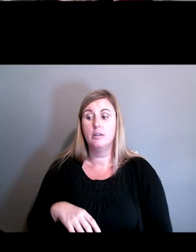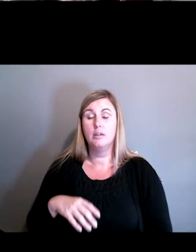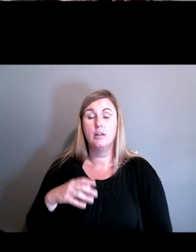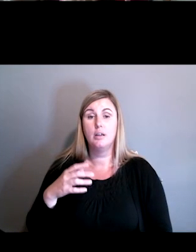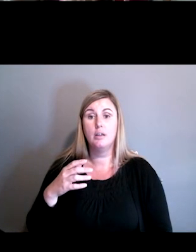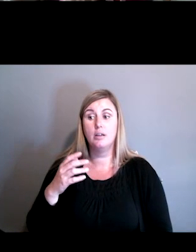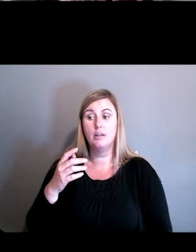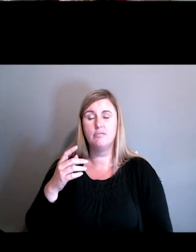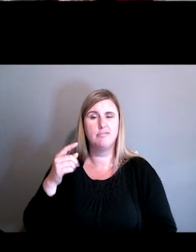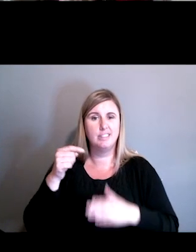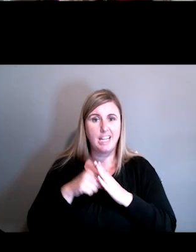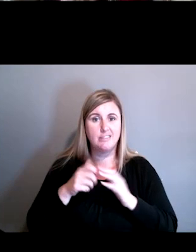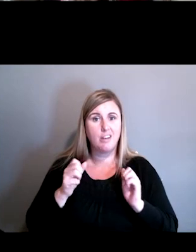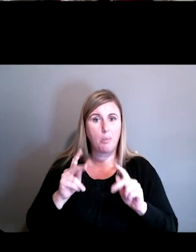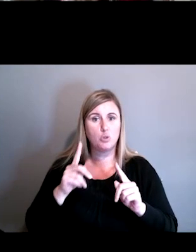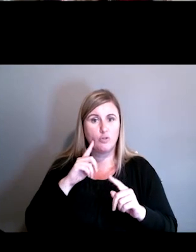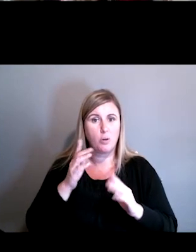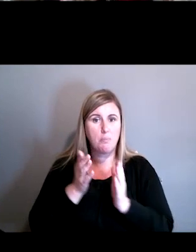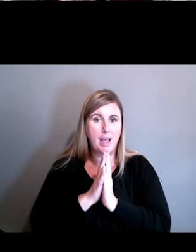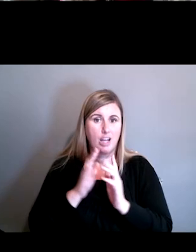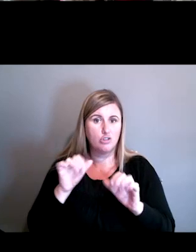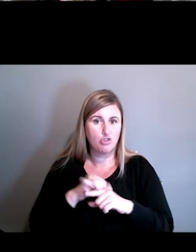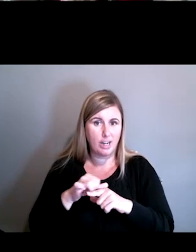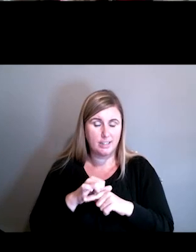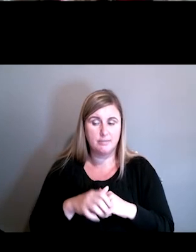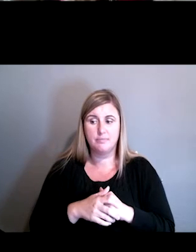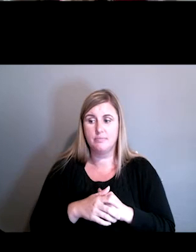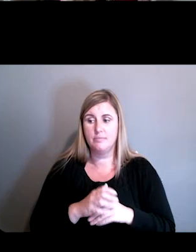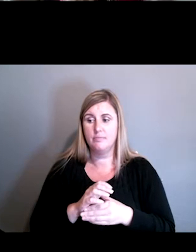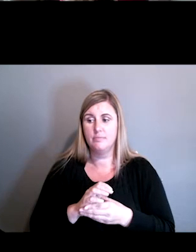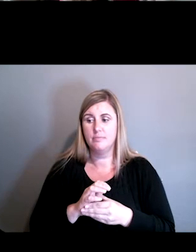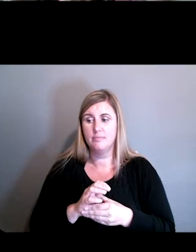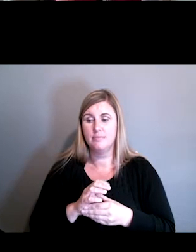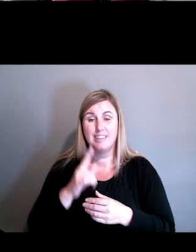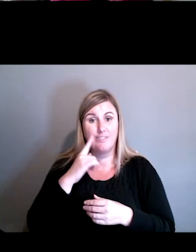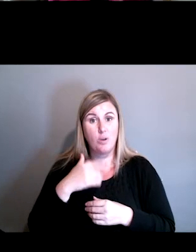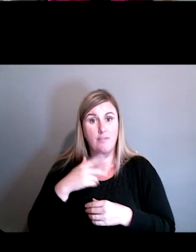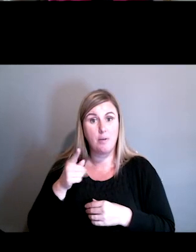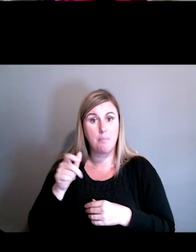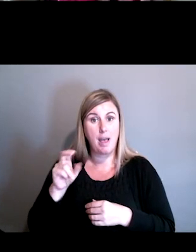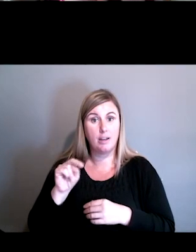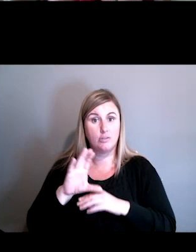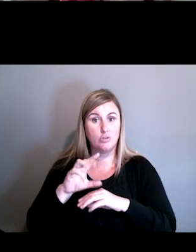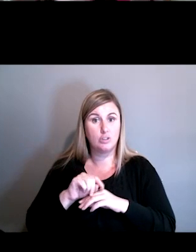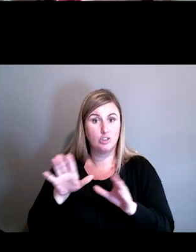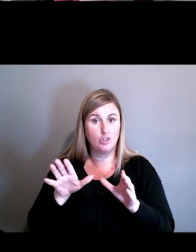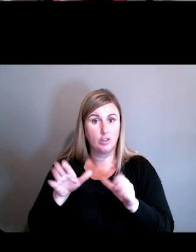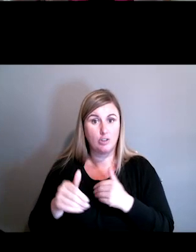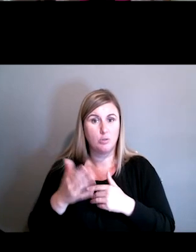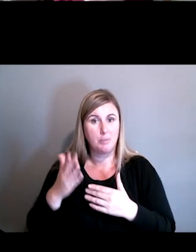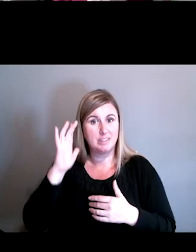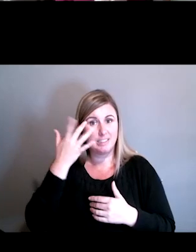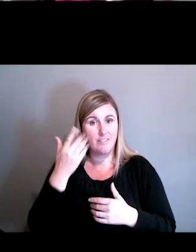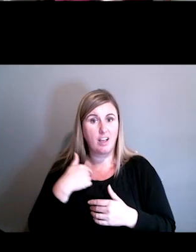So if you have patent consultants in your classroom, you might get sick of us hearing us, have you done manding today? Is there man training?